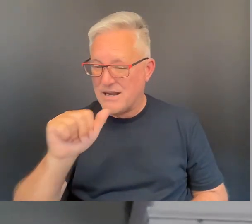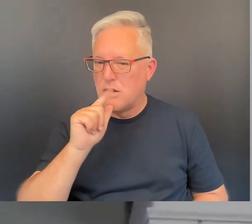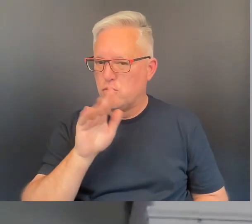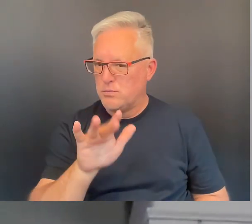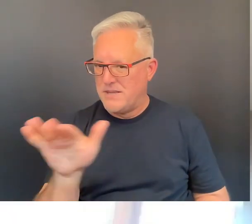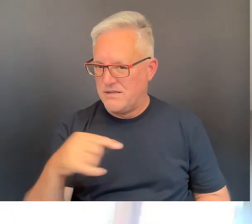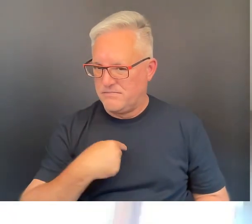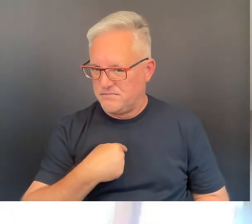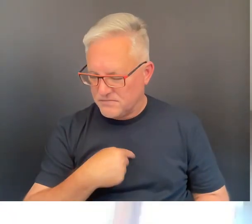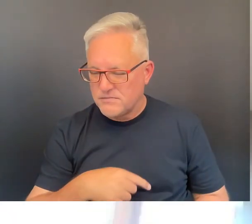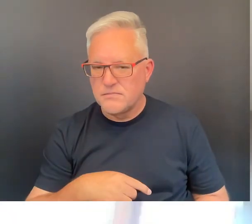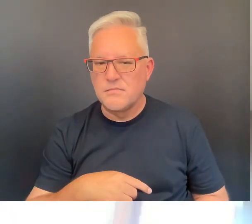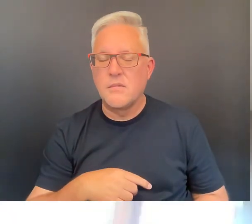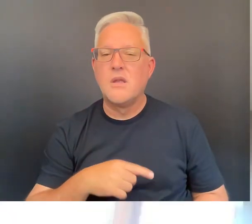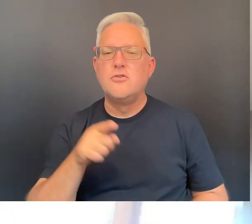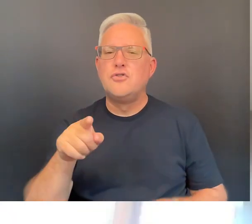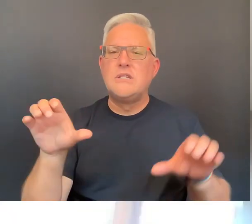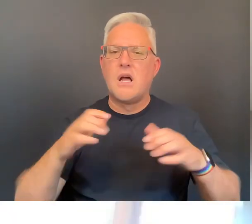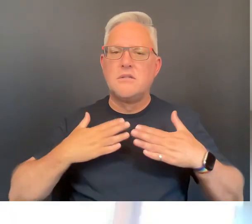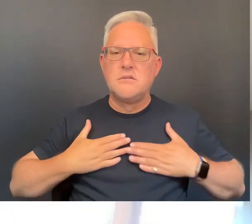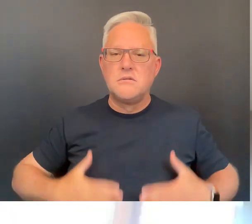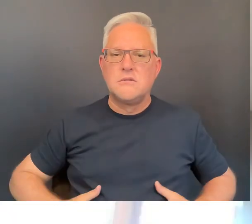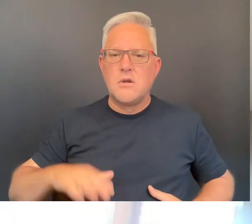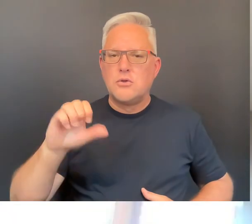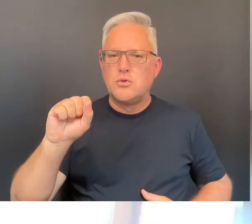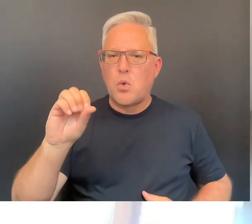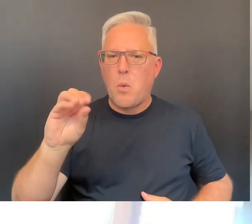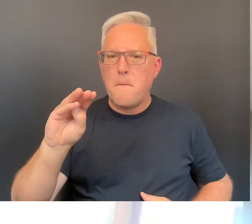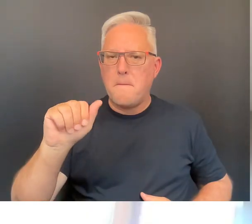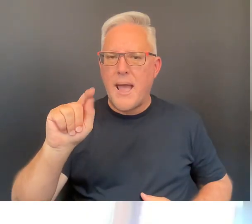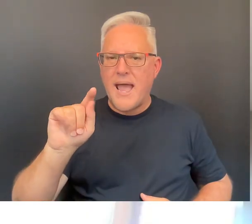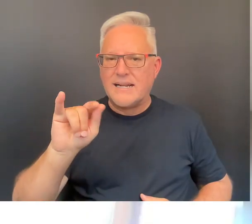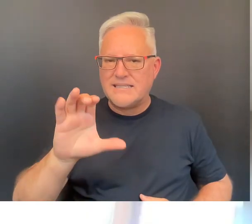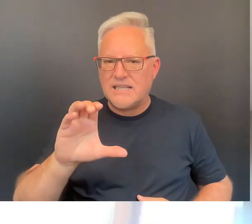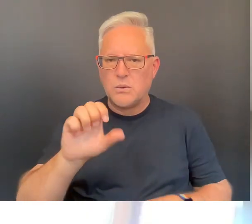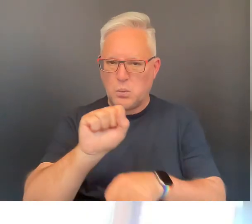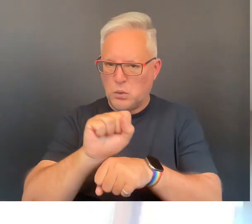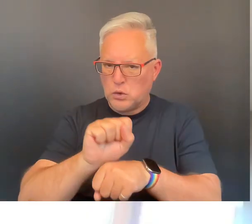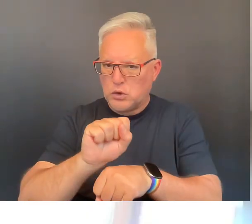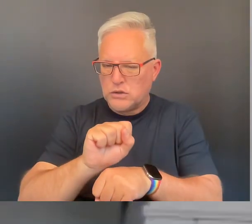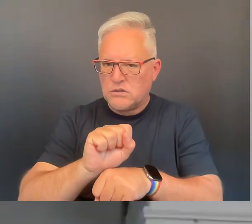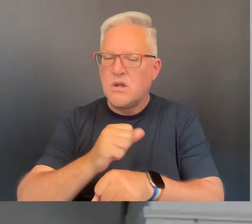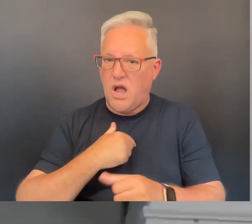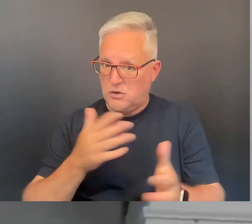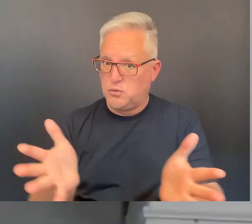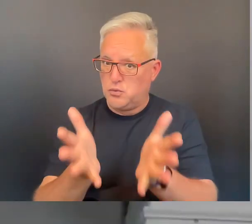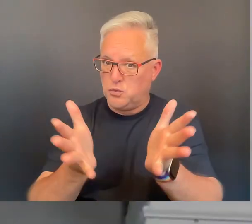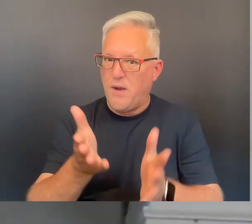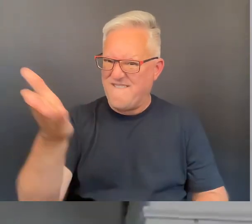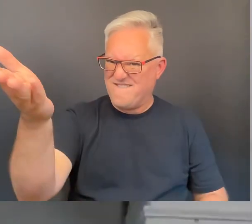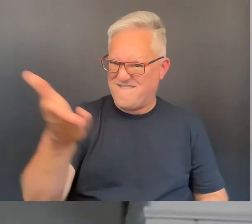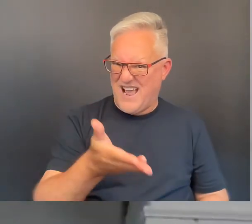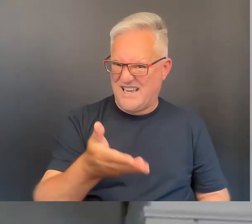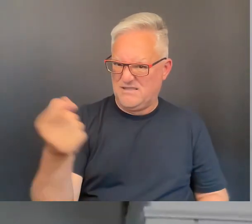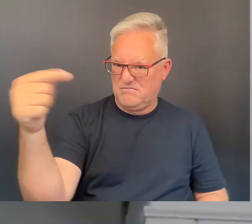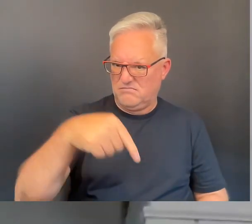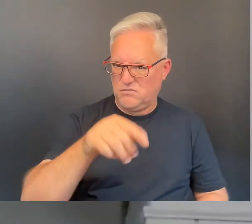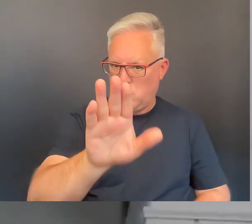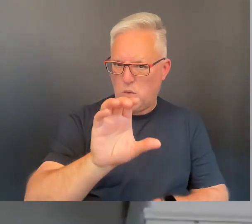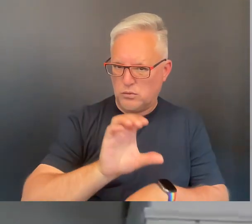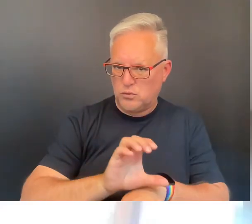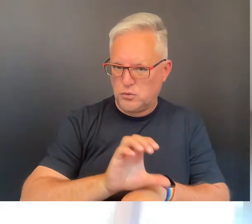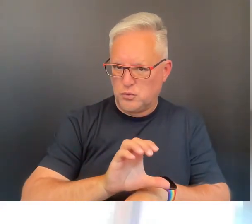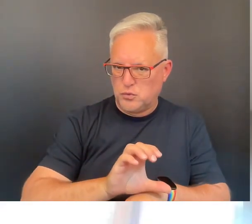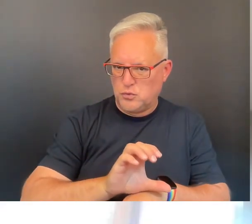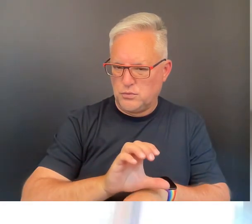work. I encourage you to invite her to your church. Um, Okay. what she does